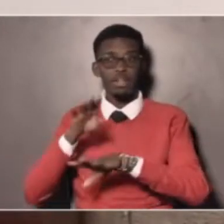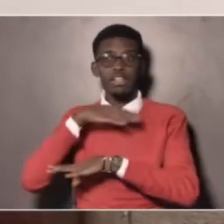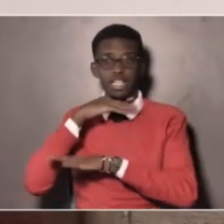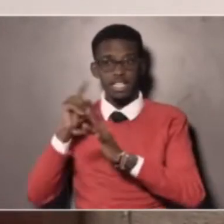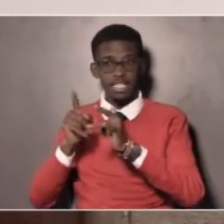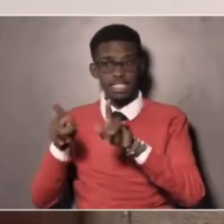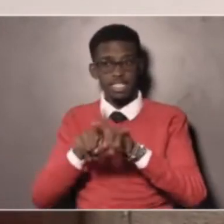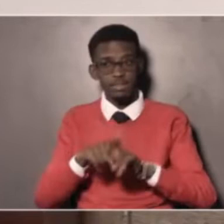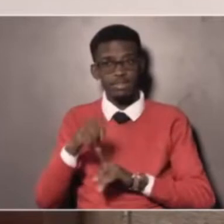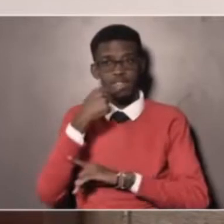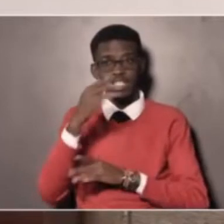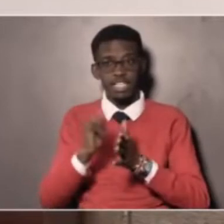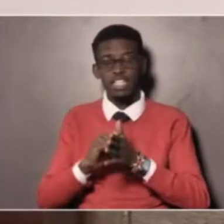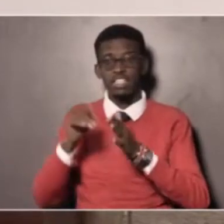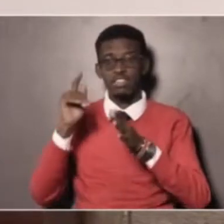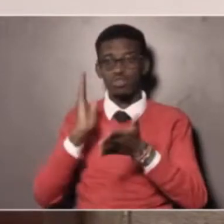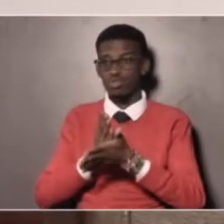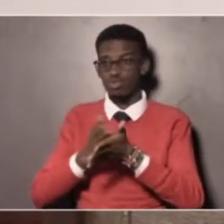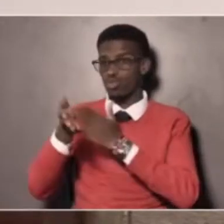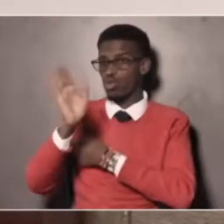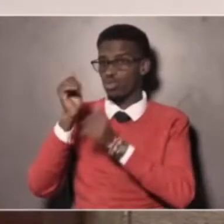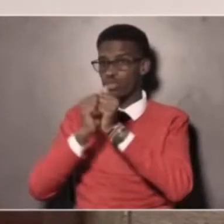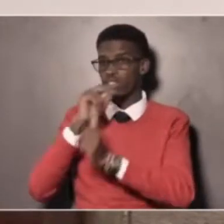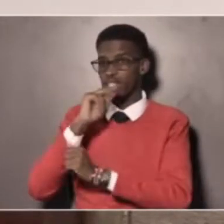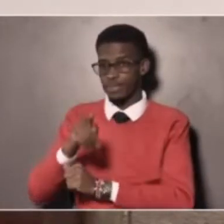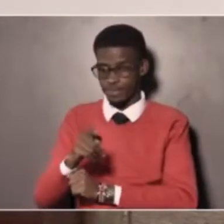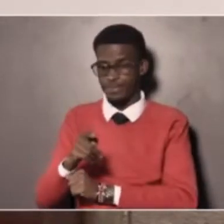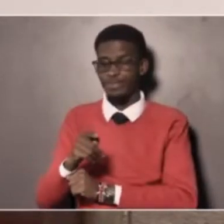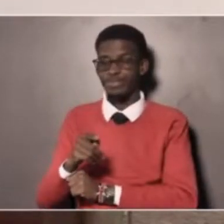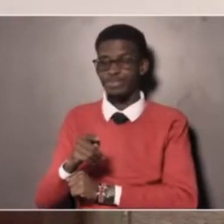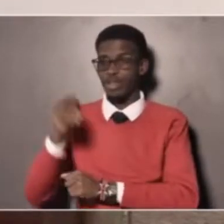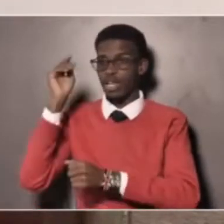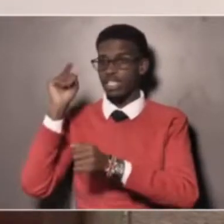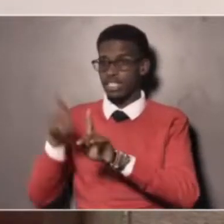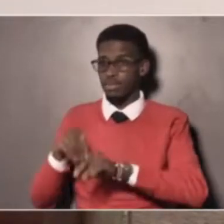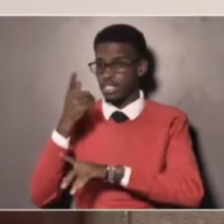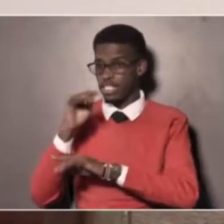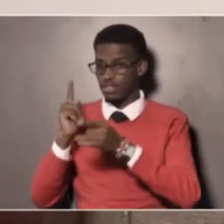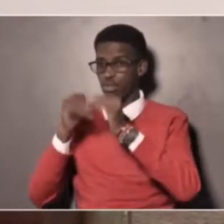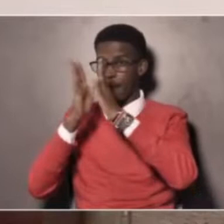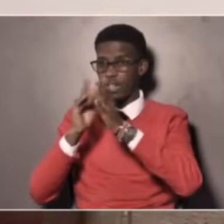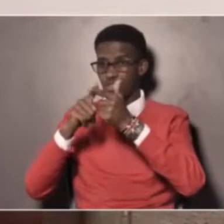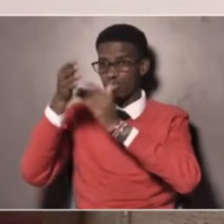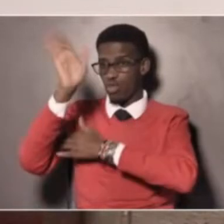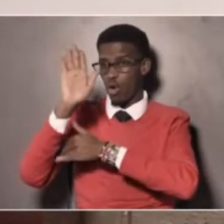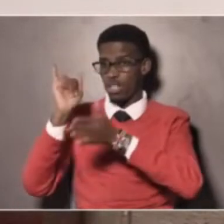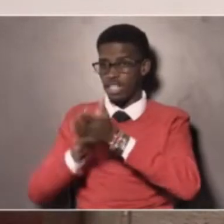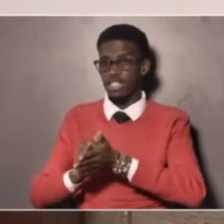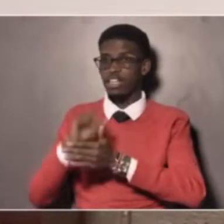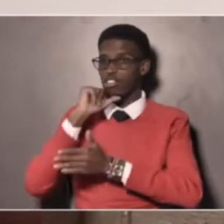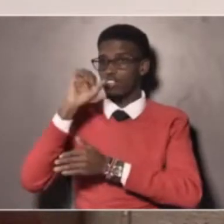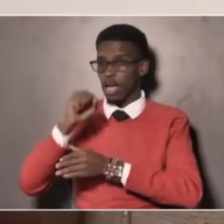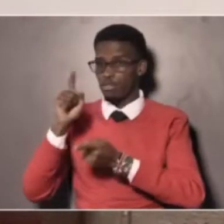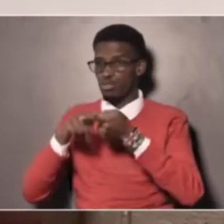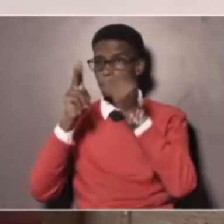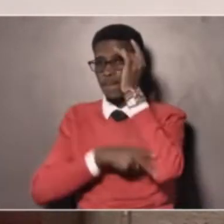he still held that God was faithful and God was good, and was trying to pray to God that he would not